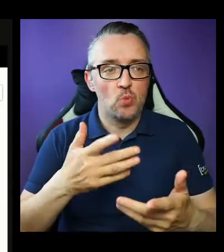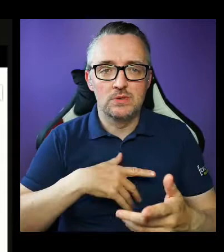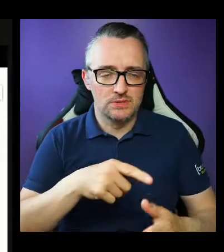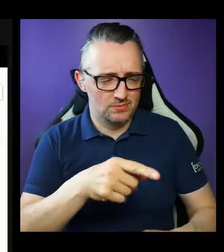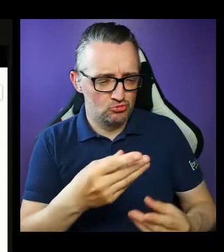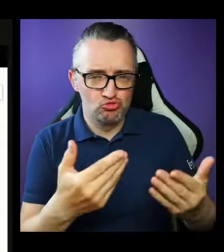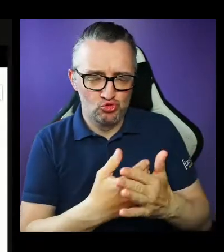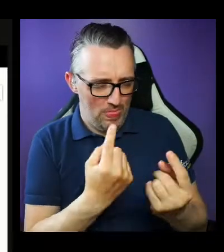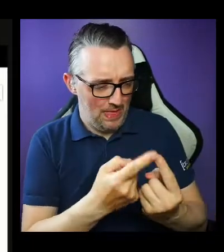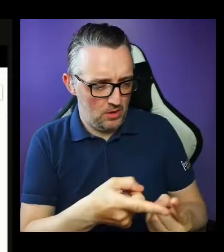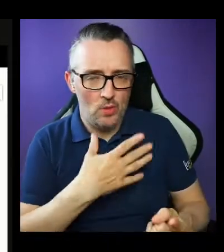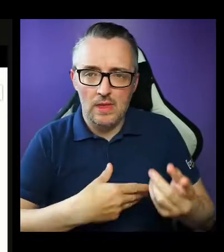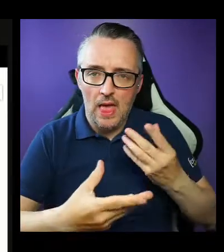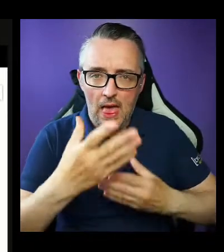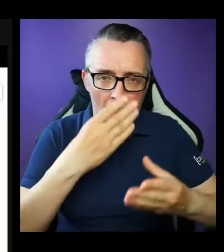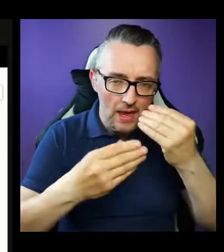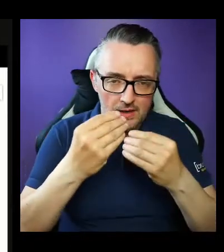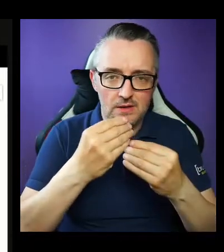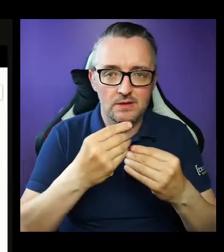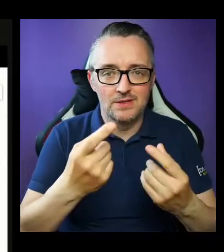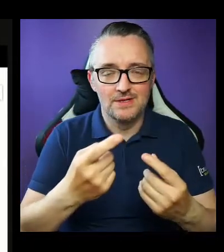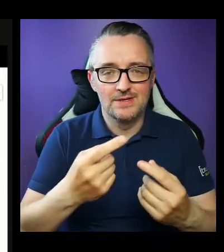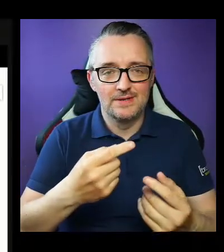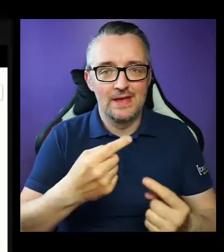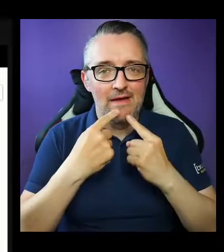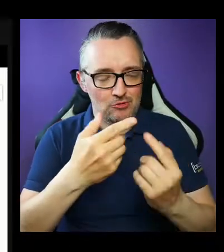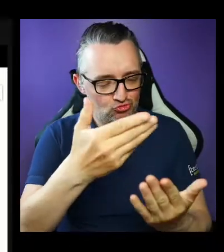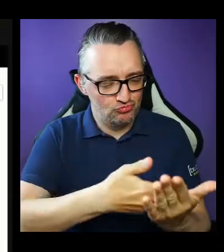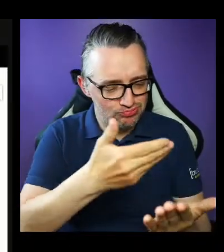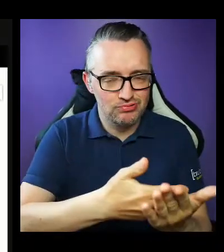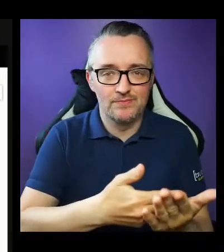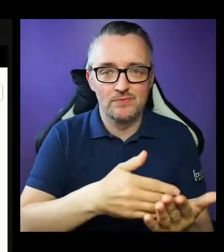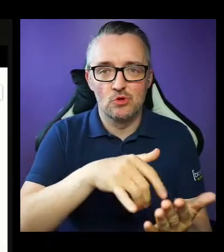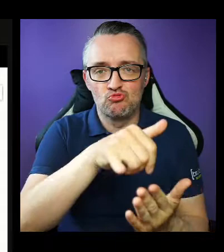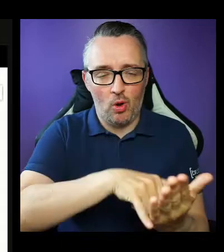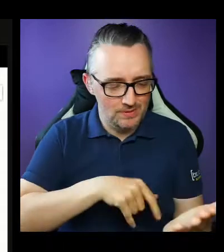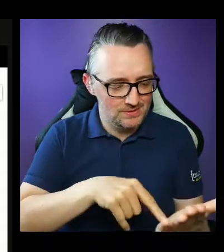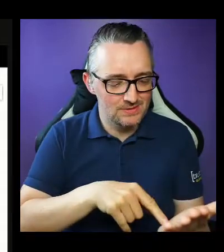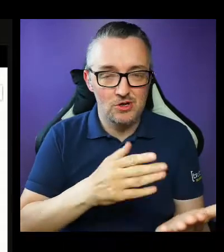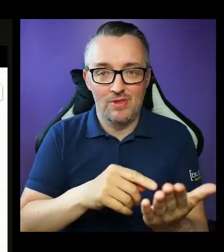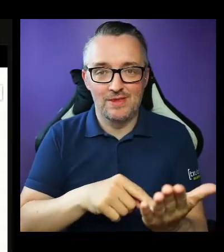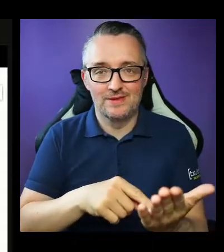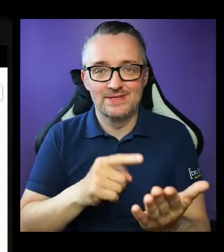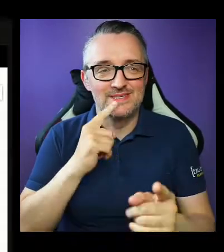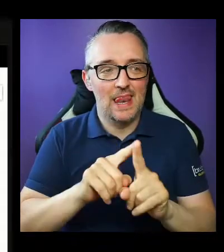new, and all the tutorials or documentation that you can find, it's basically the hello